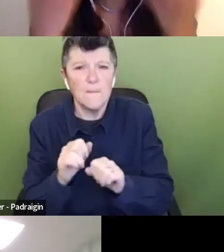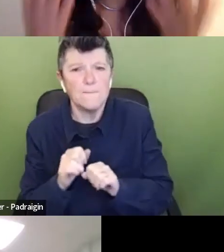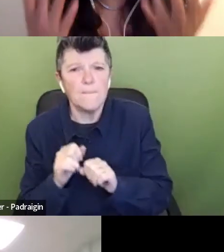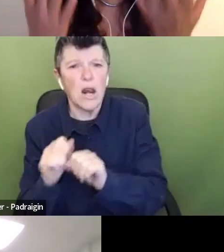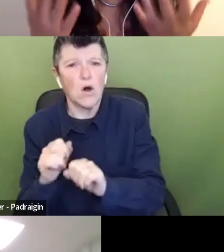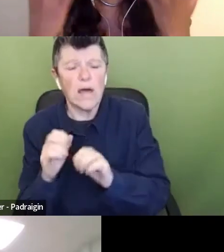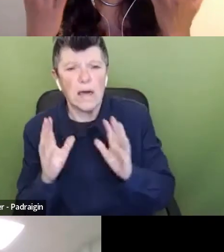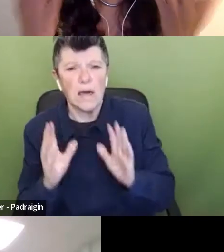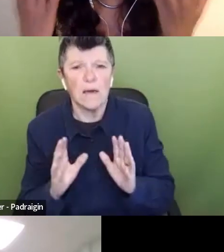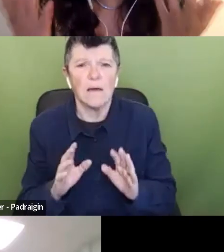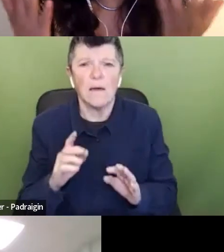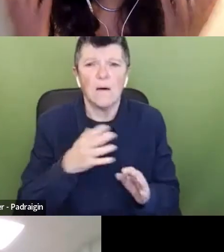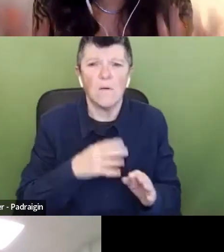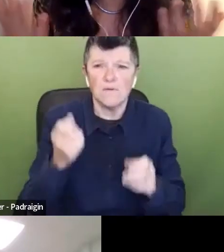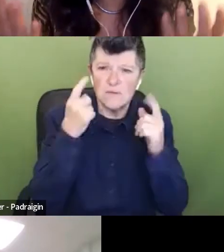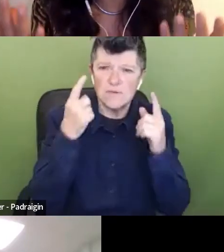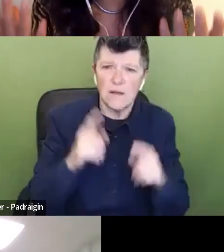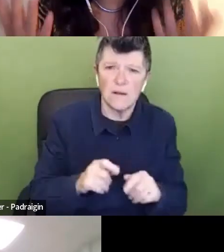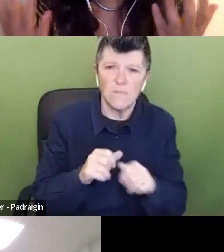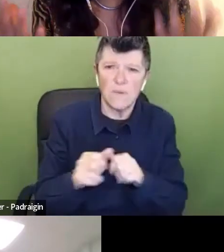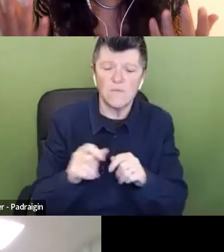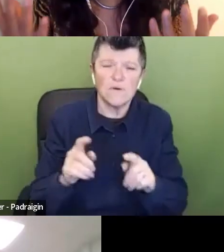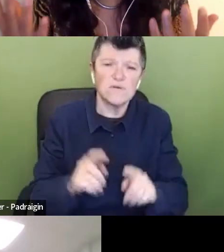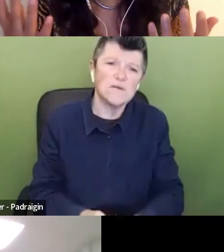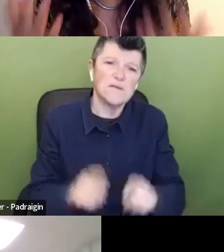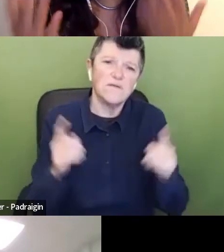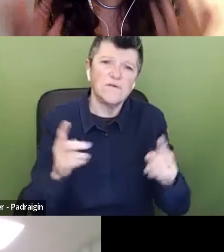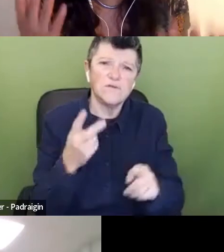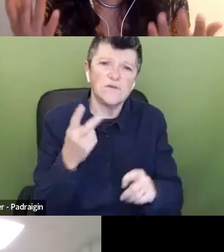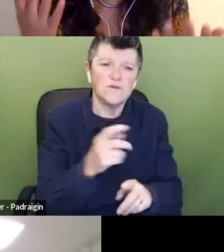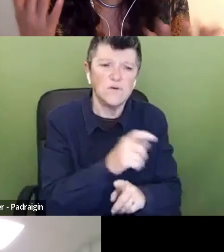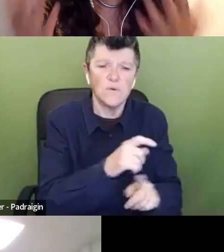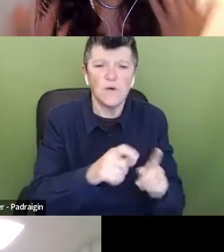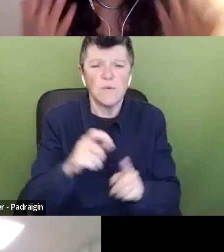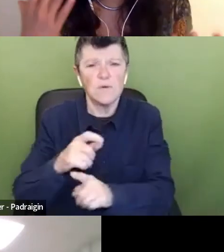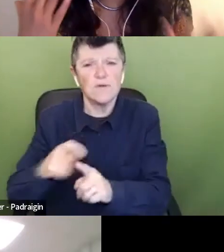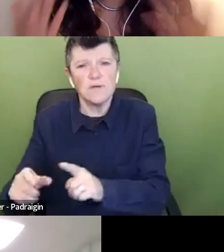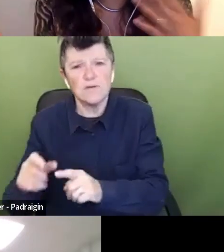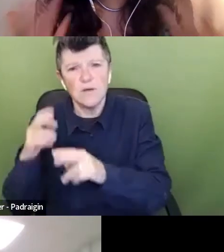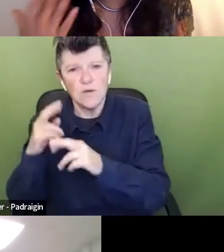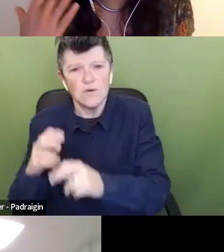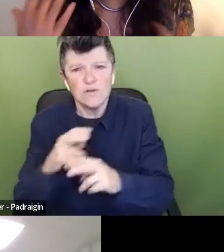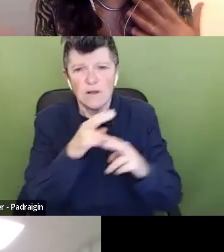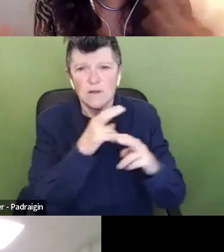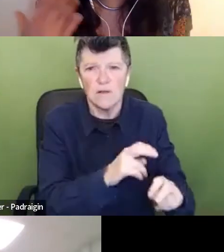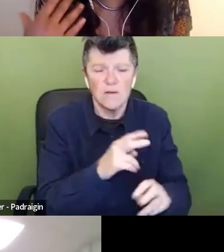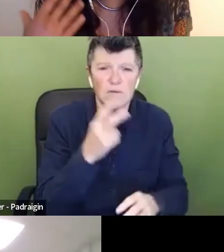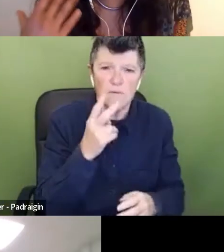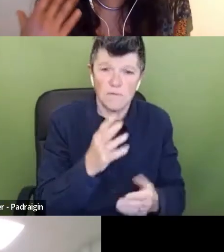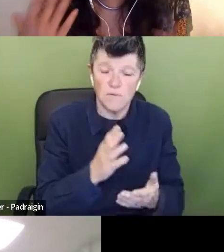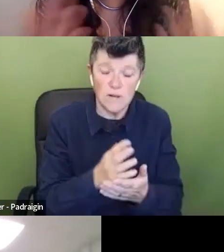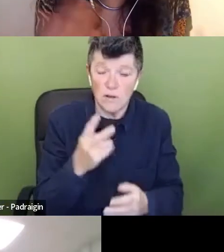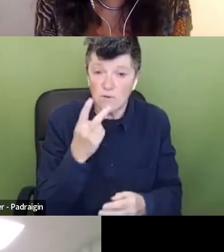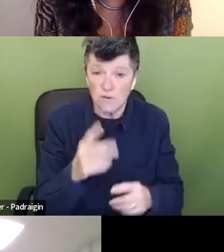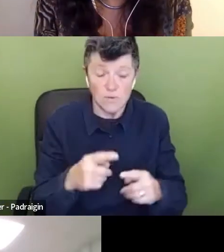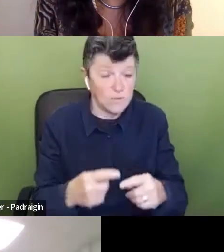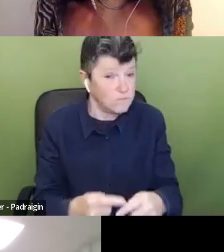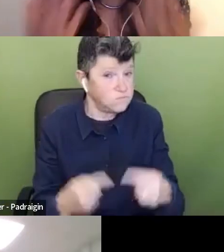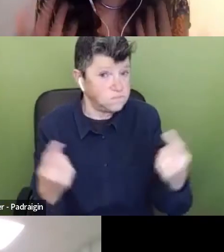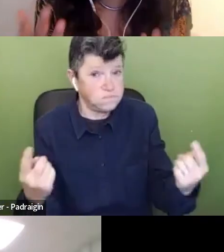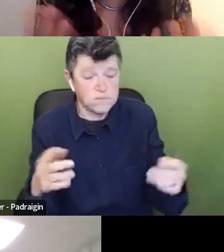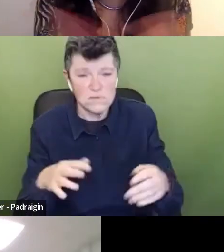are the differences between these two communities that you studied? You studied like two very contrasting situations,